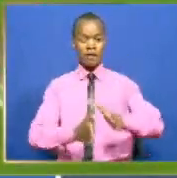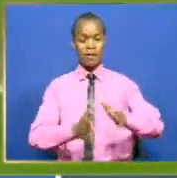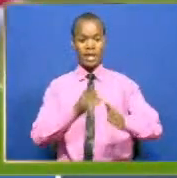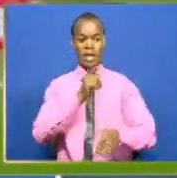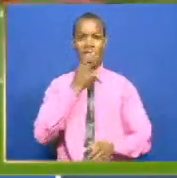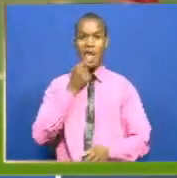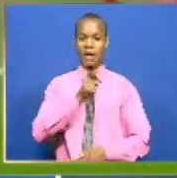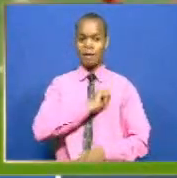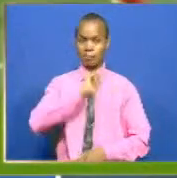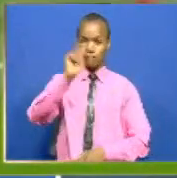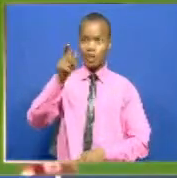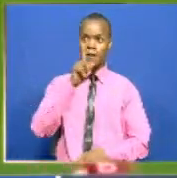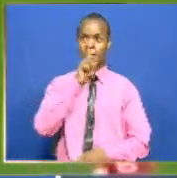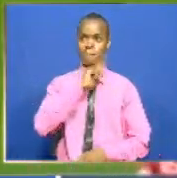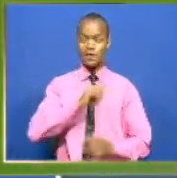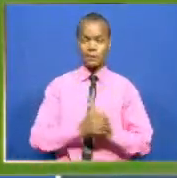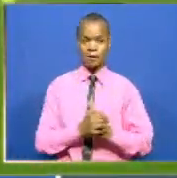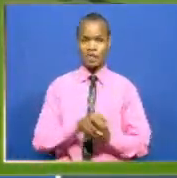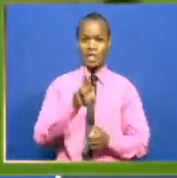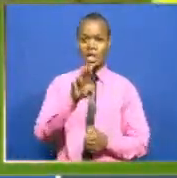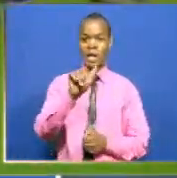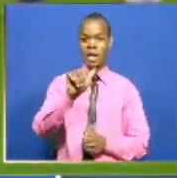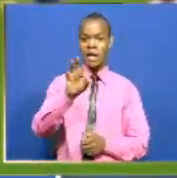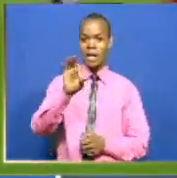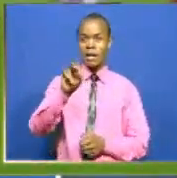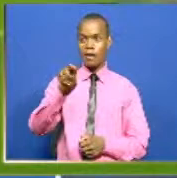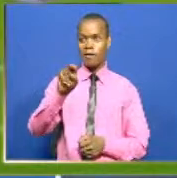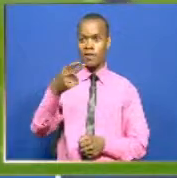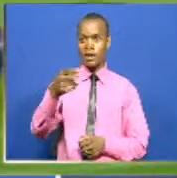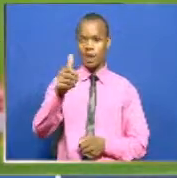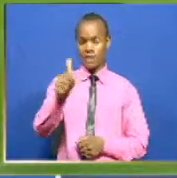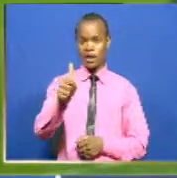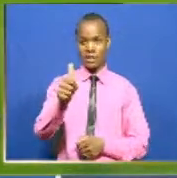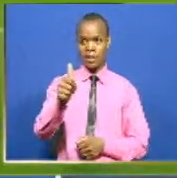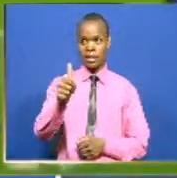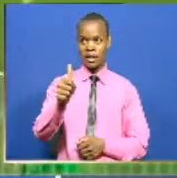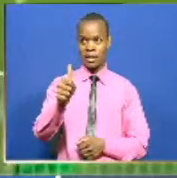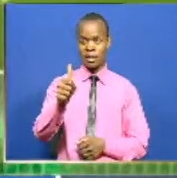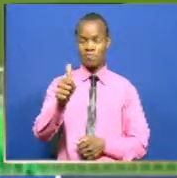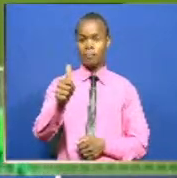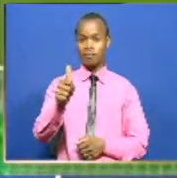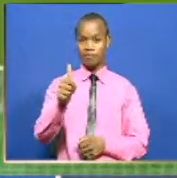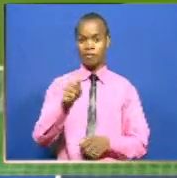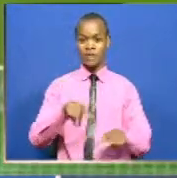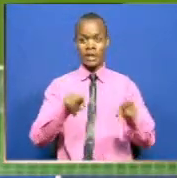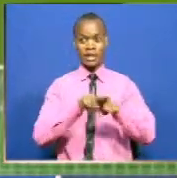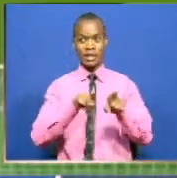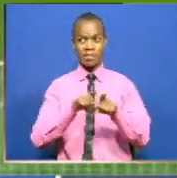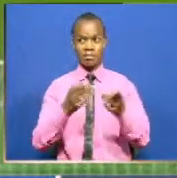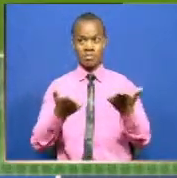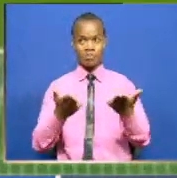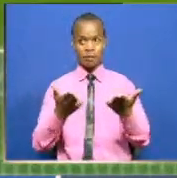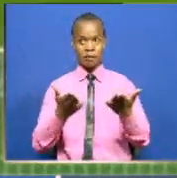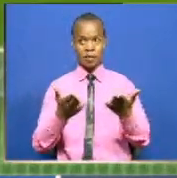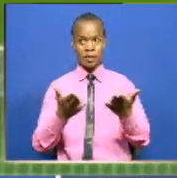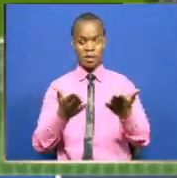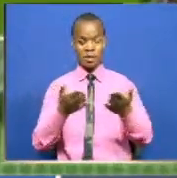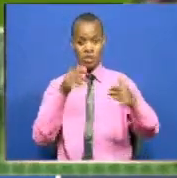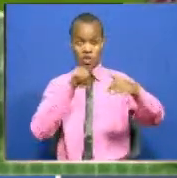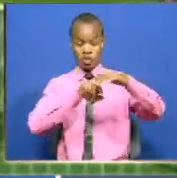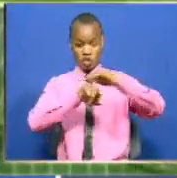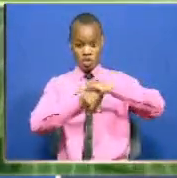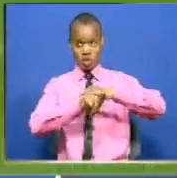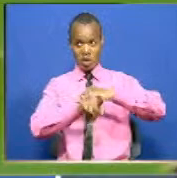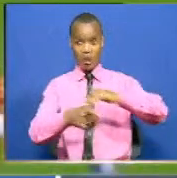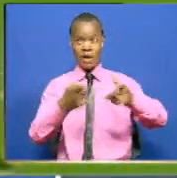Rafinha. Midfielder Rafinha, who joined the French champions on a 3-year deal from Barcelona this month, was impressive throughout and picked up an assist